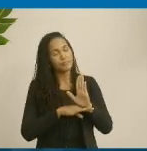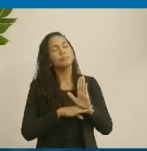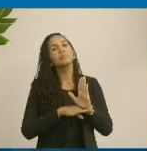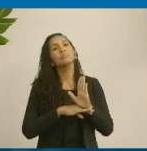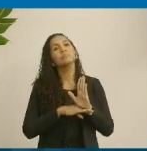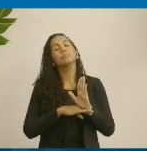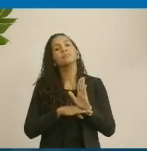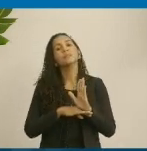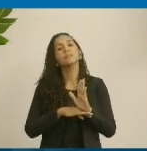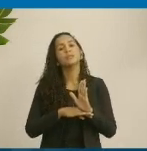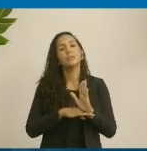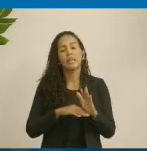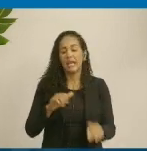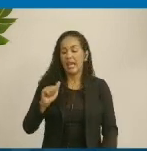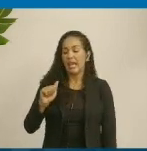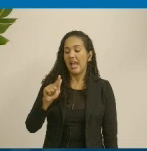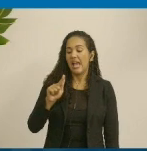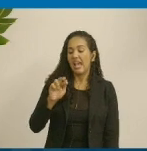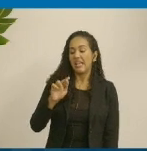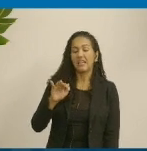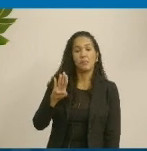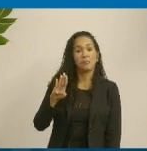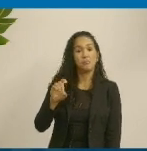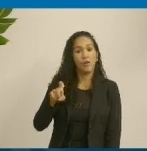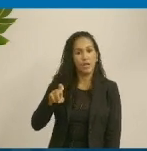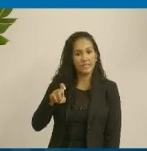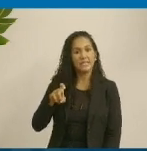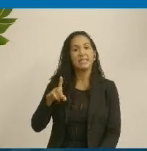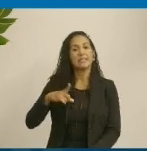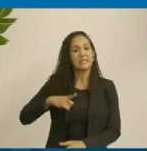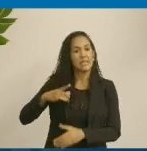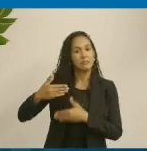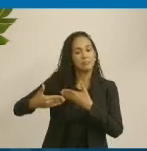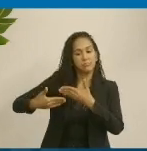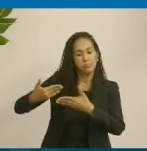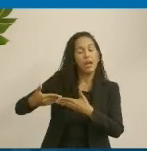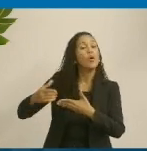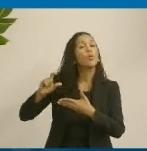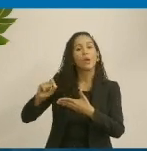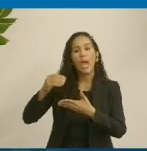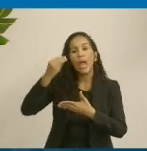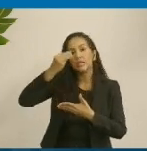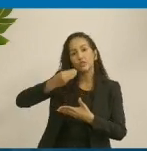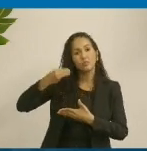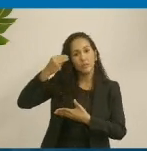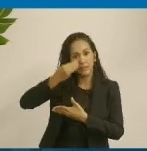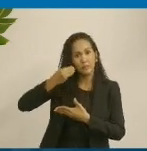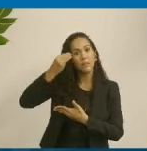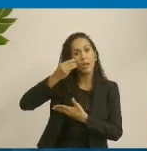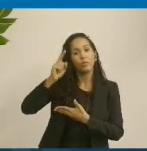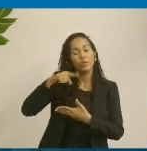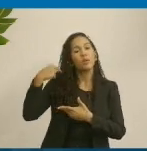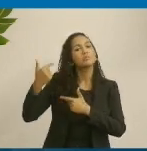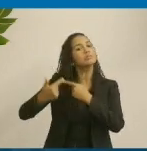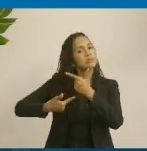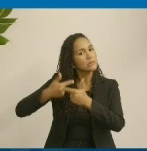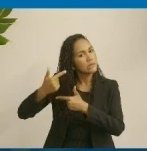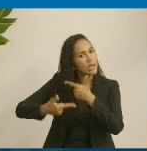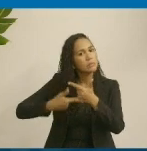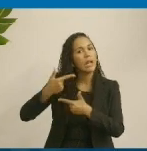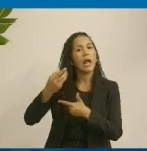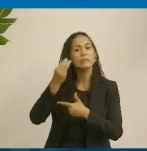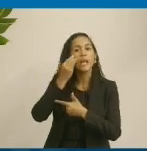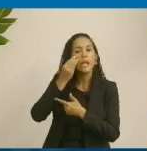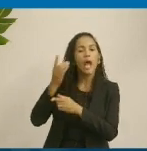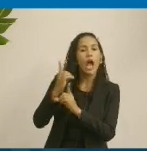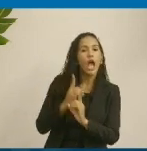experimental stage. So we are working on it. So to find a way to how make